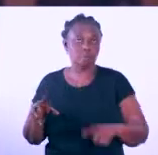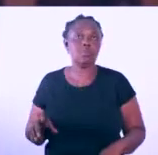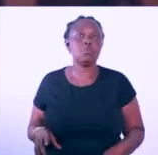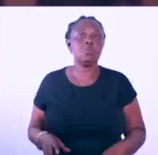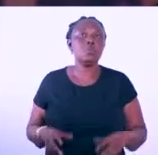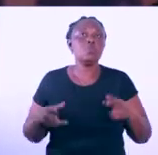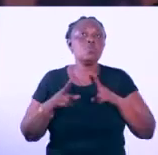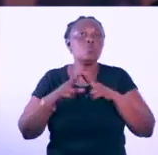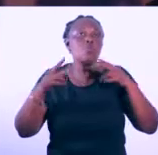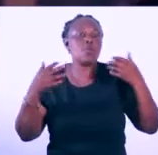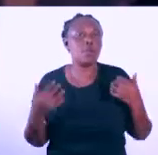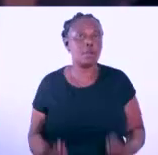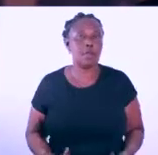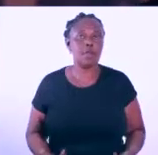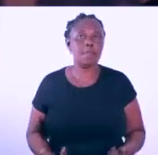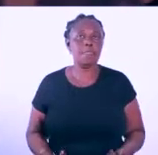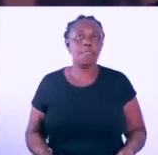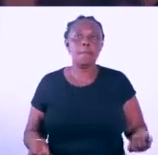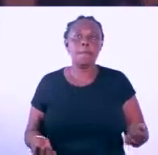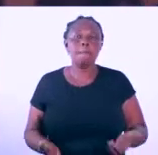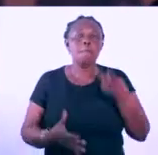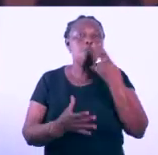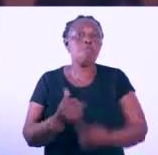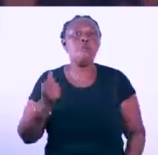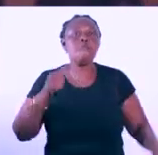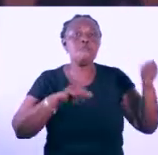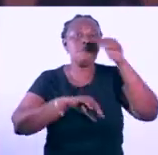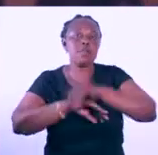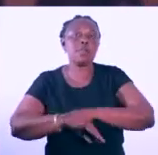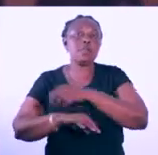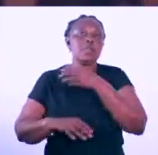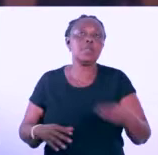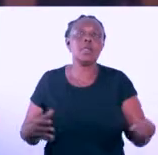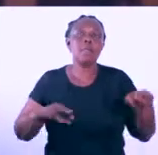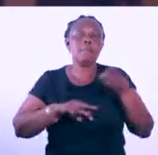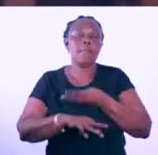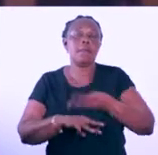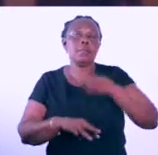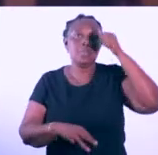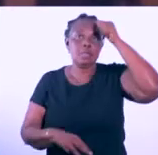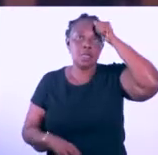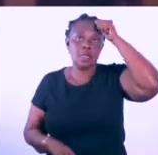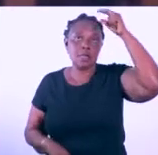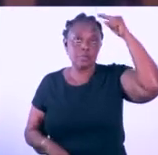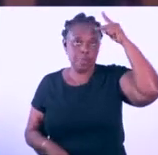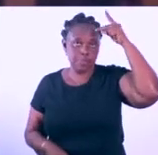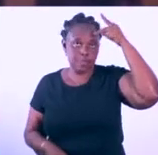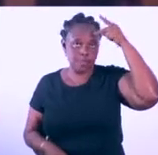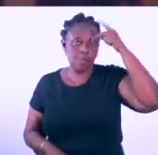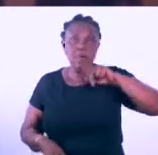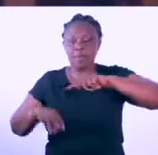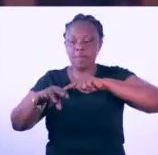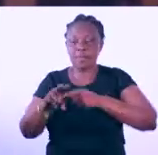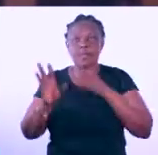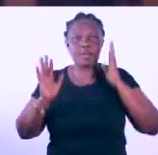And so for both mathematics and English, Alexander Pepra is a